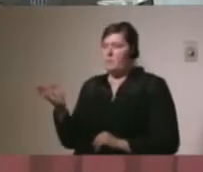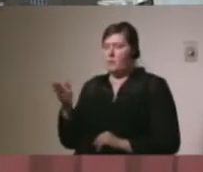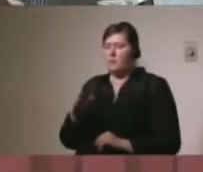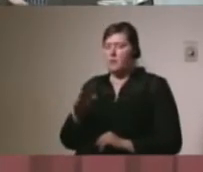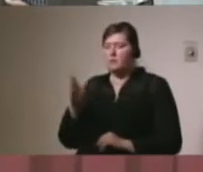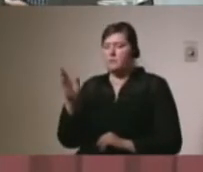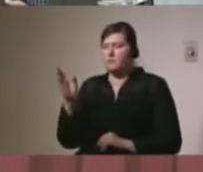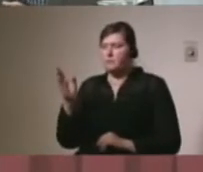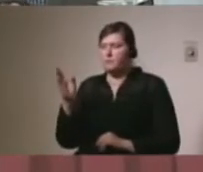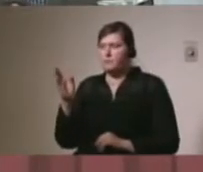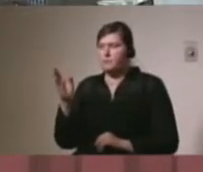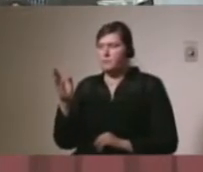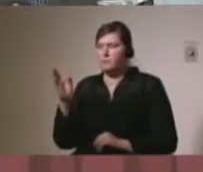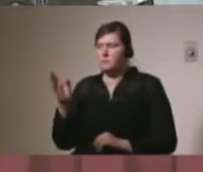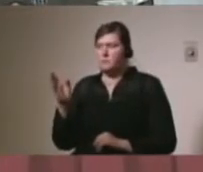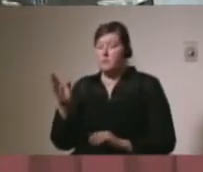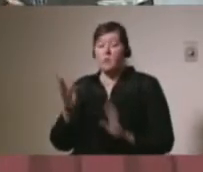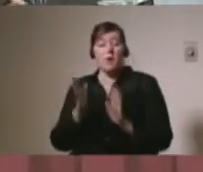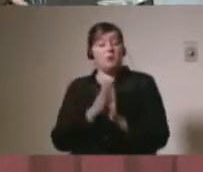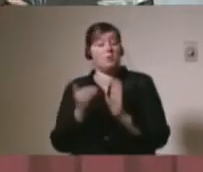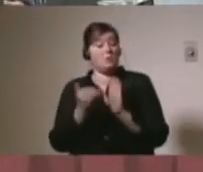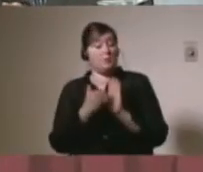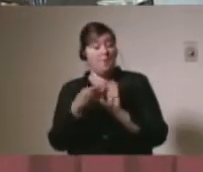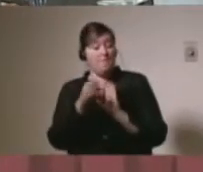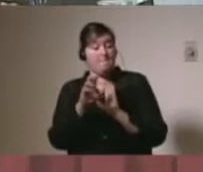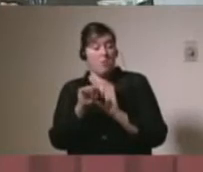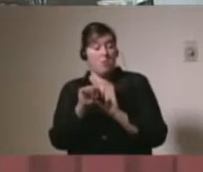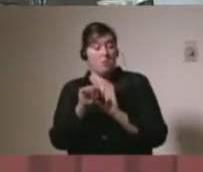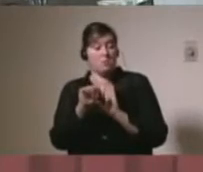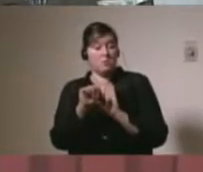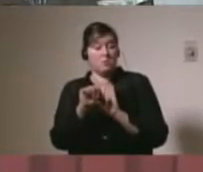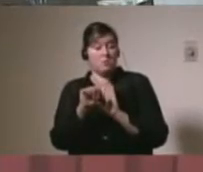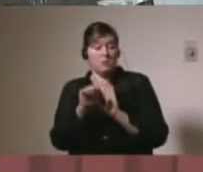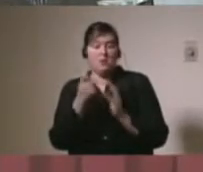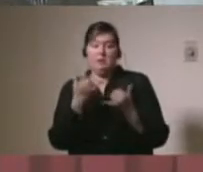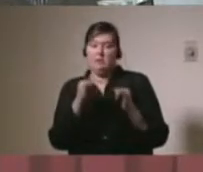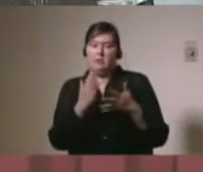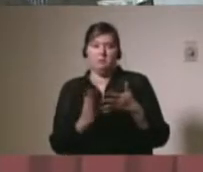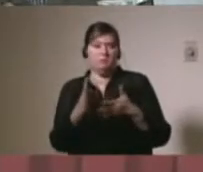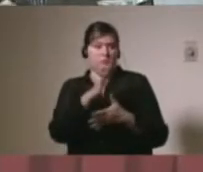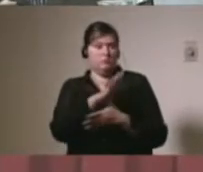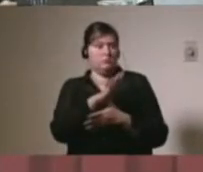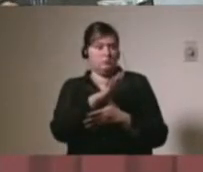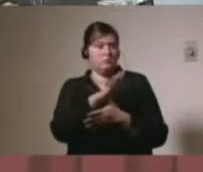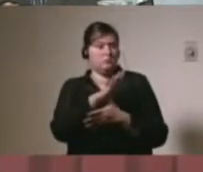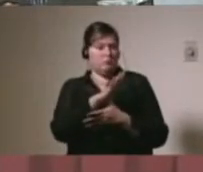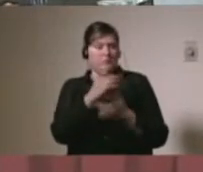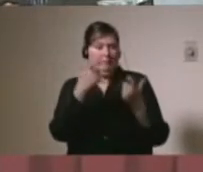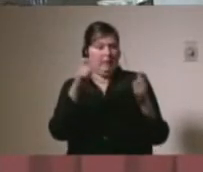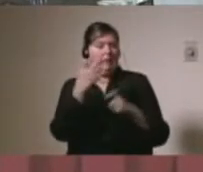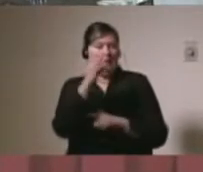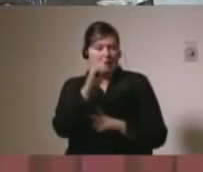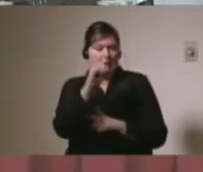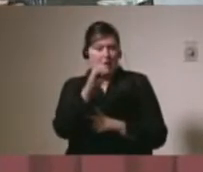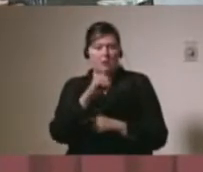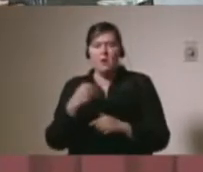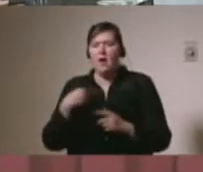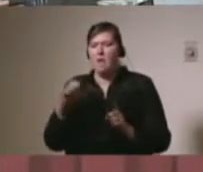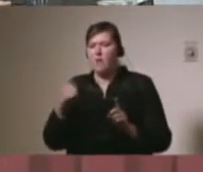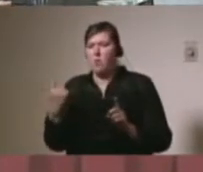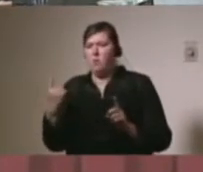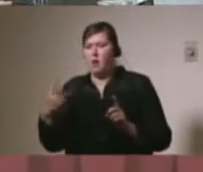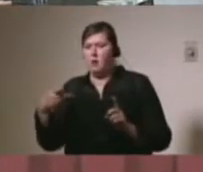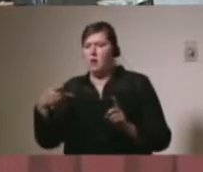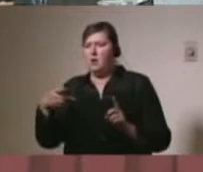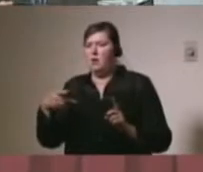main player in New Zealand. You've got a thing called DX Mail, and that's owned by New Zealand